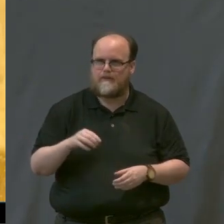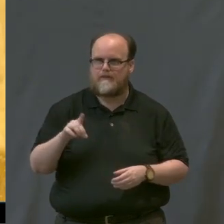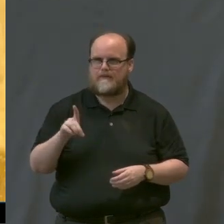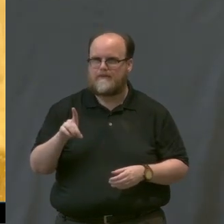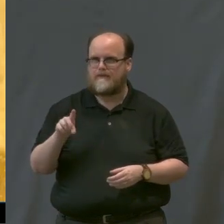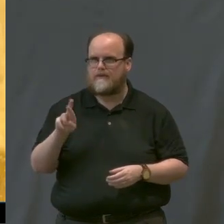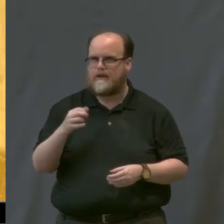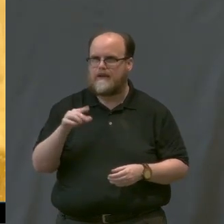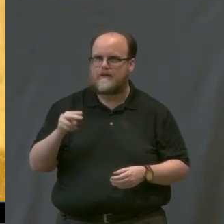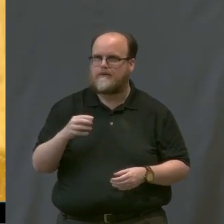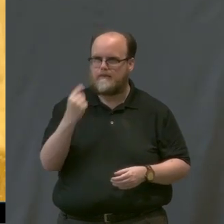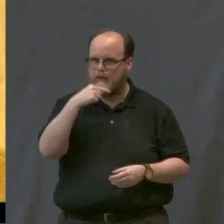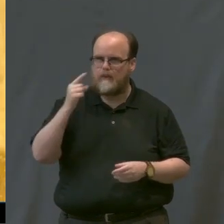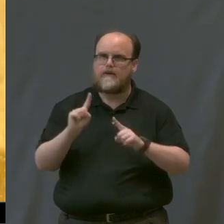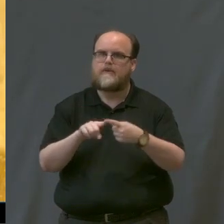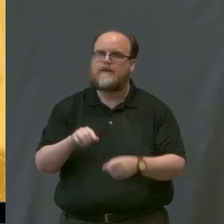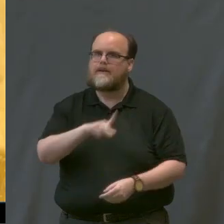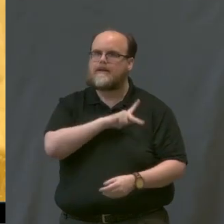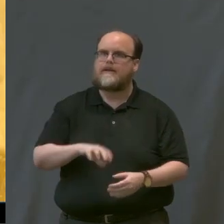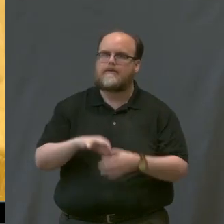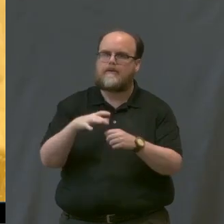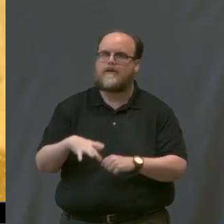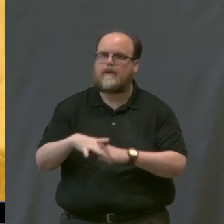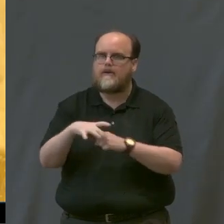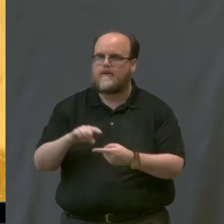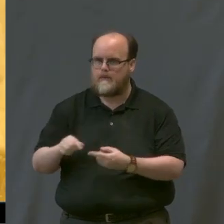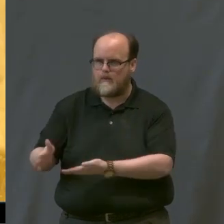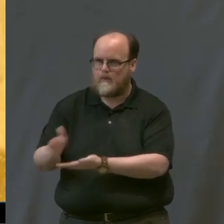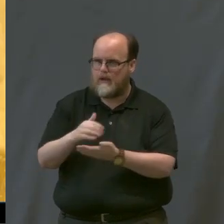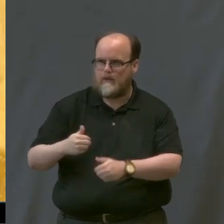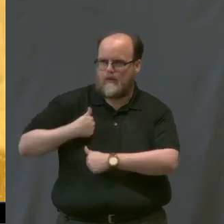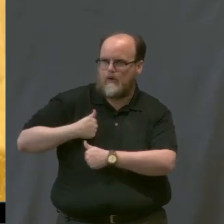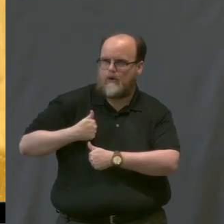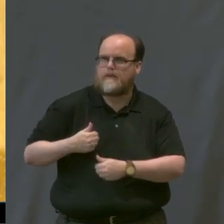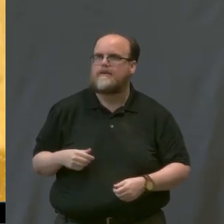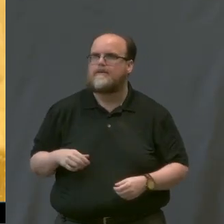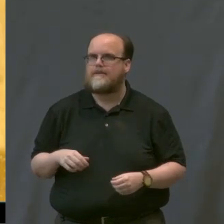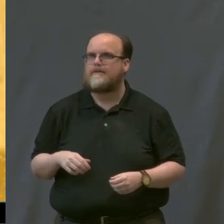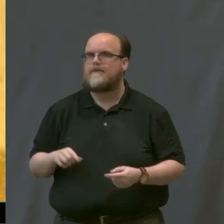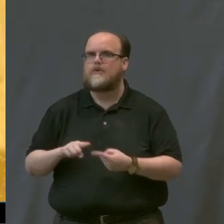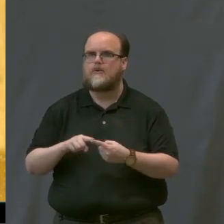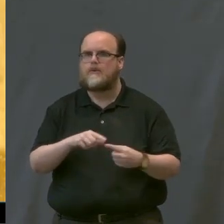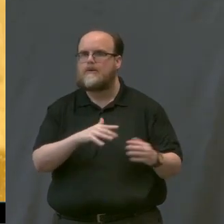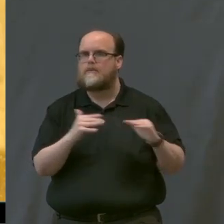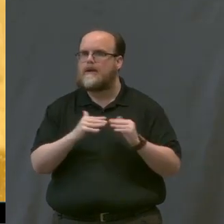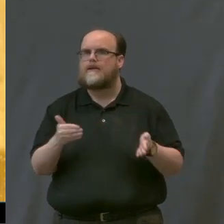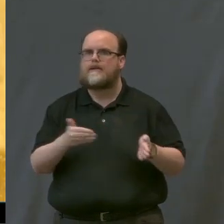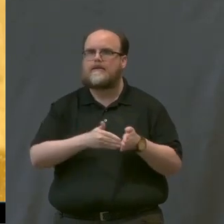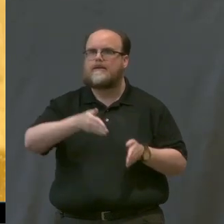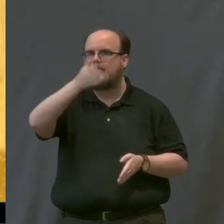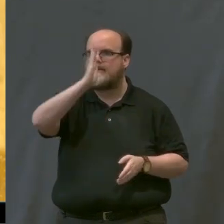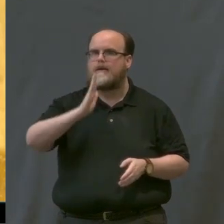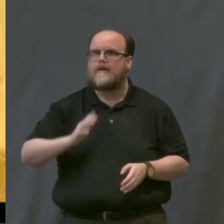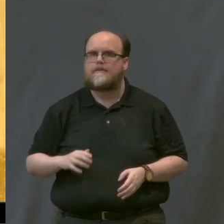to the kings of the earth to gather their armies together, figuratively speaking, in order to do battle against